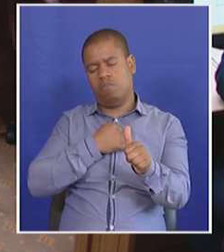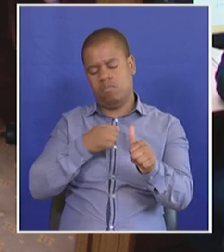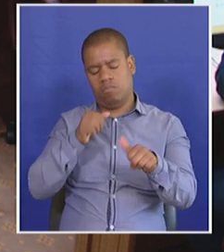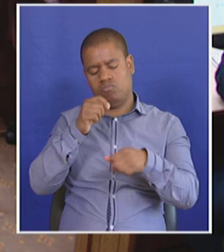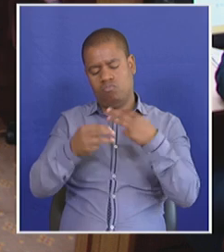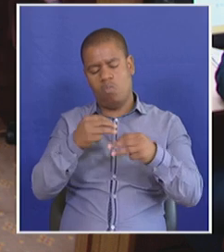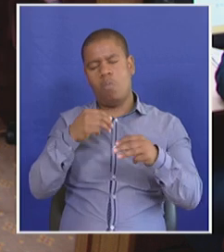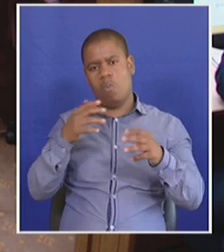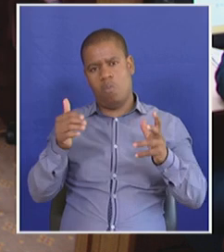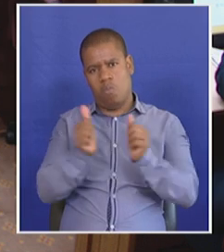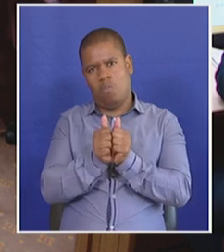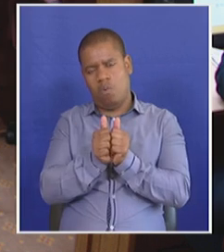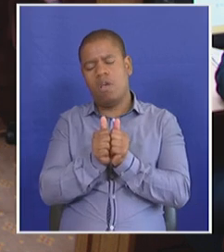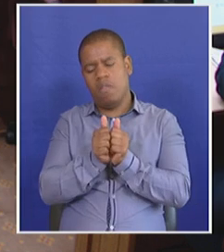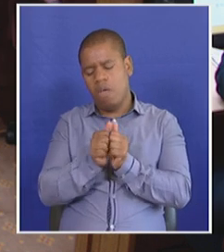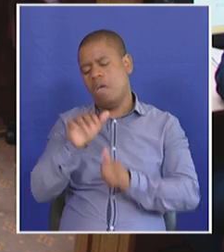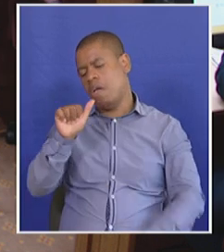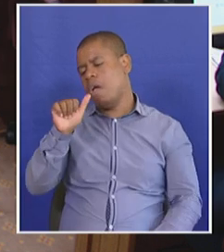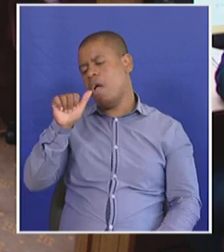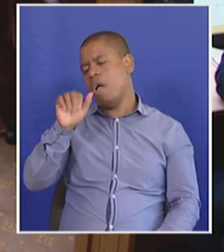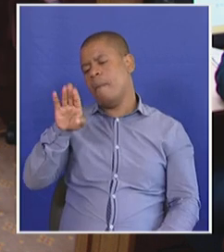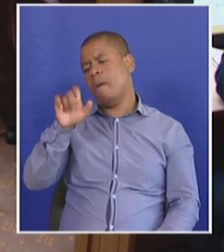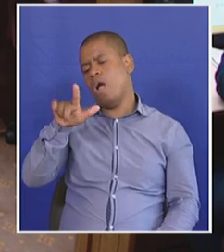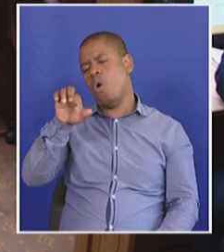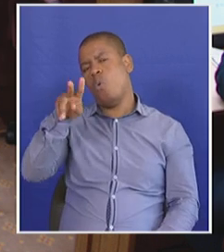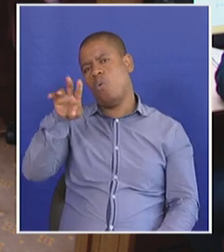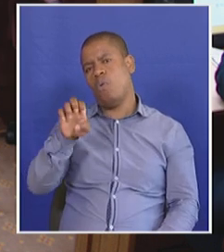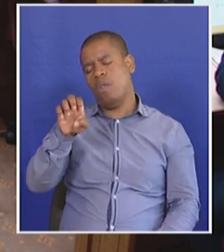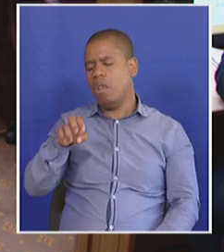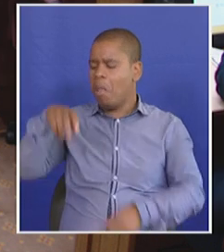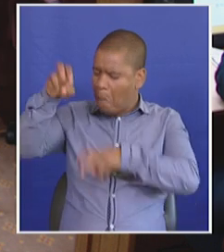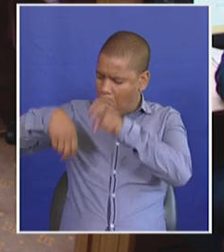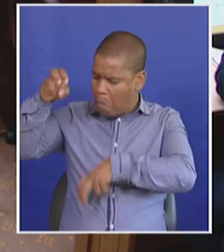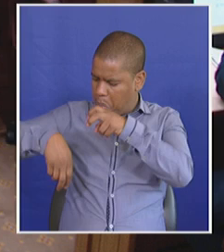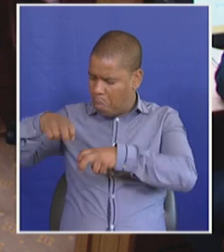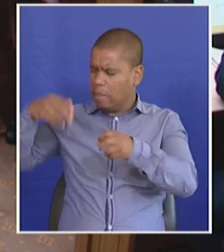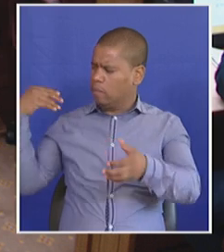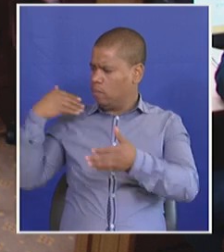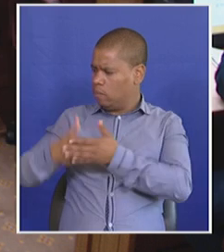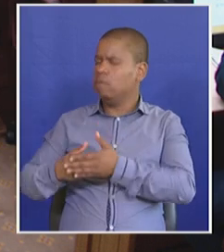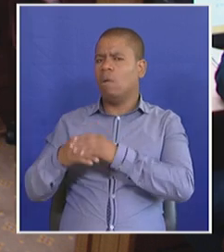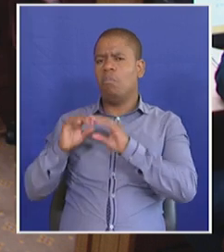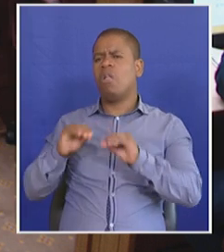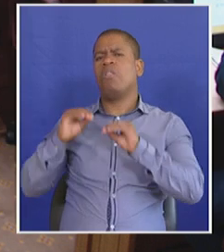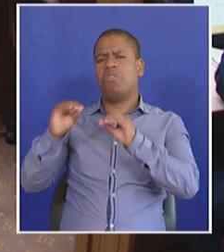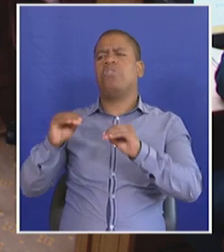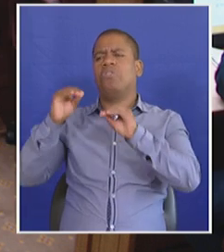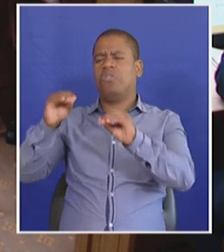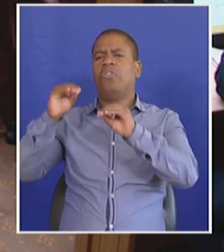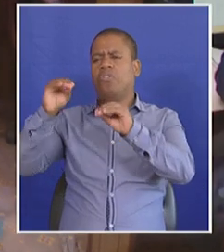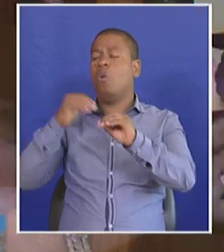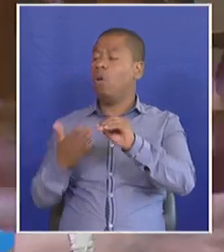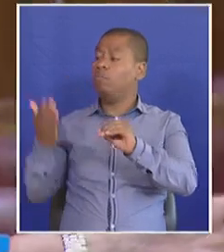a long time for abalone poaching to be recognized as a serious crime. Because previously it